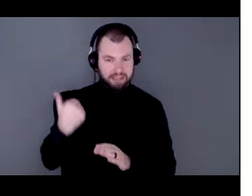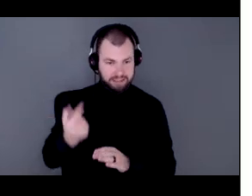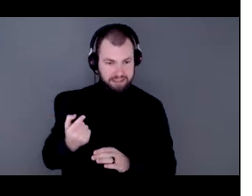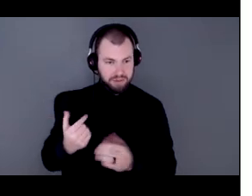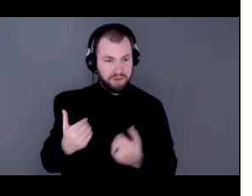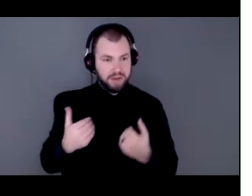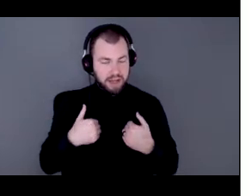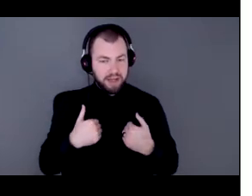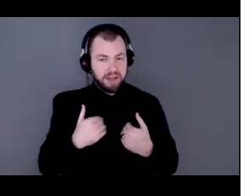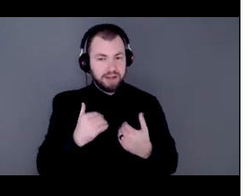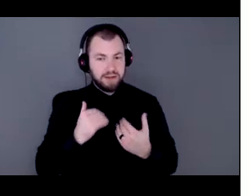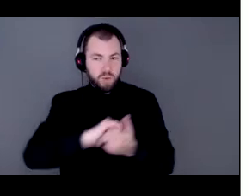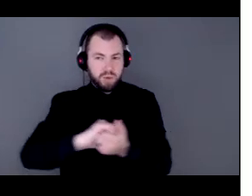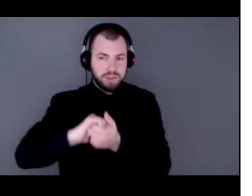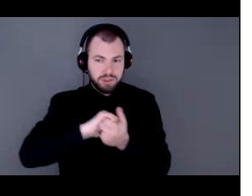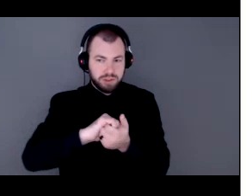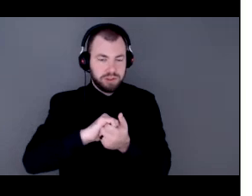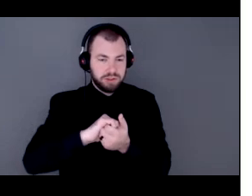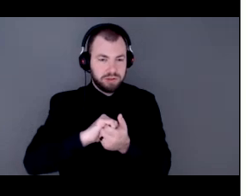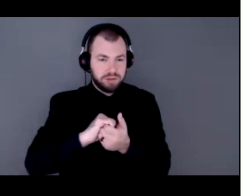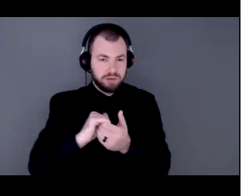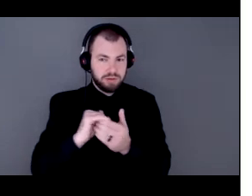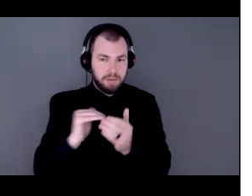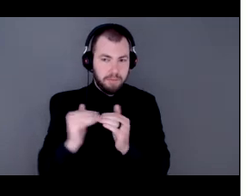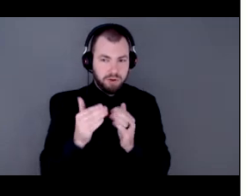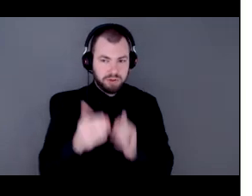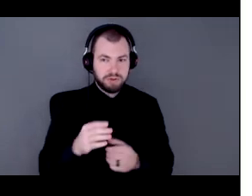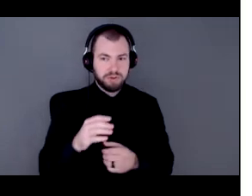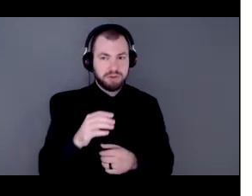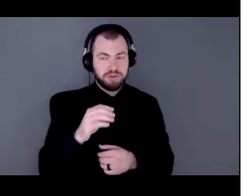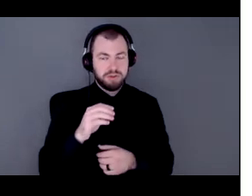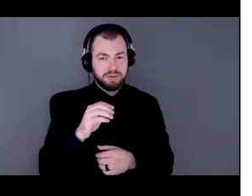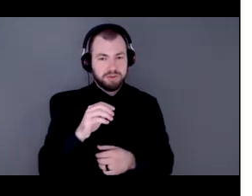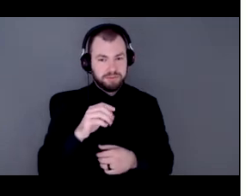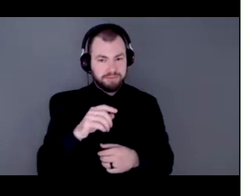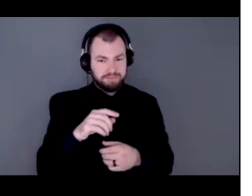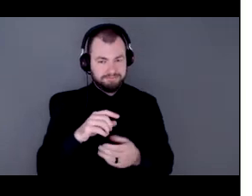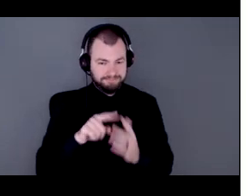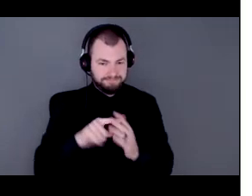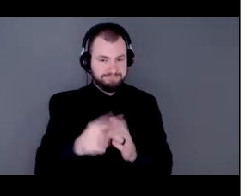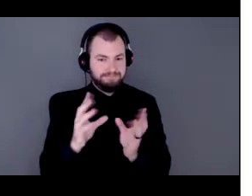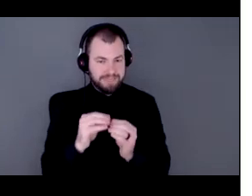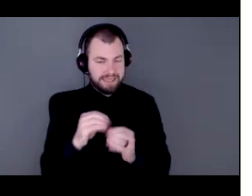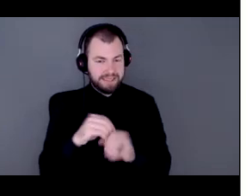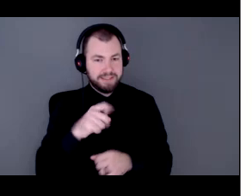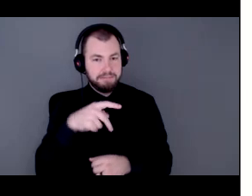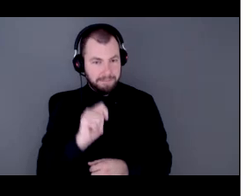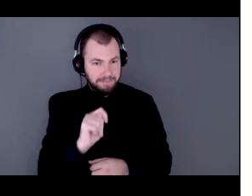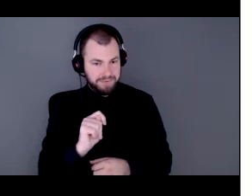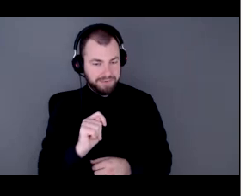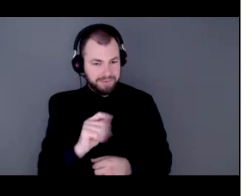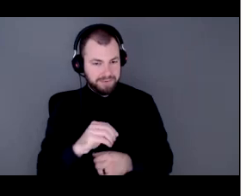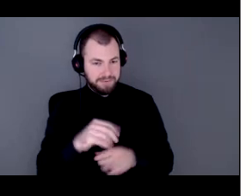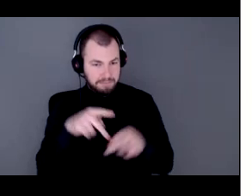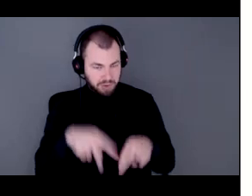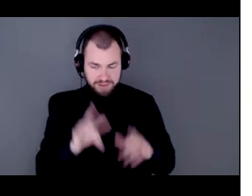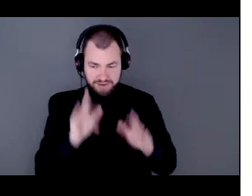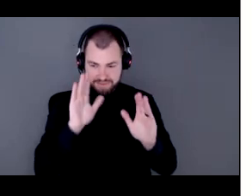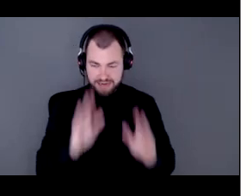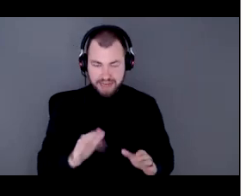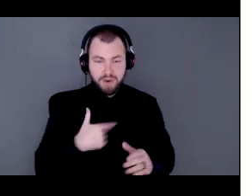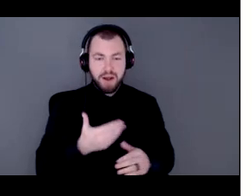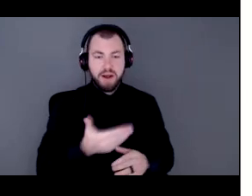coalition partner kickoff meeting in September in person. It was fantastic. We have hired a marketing firm